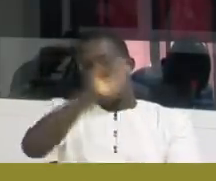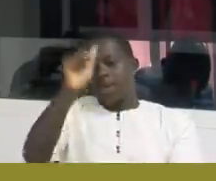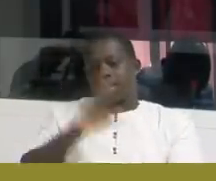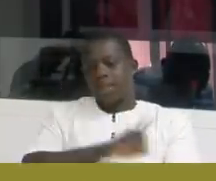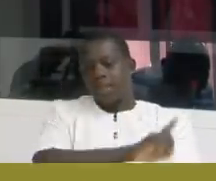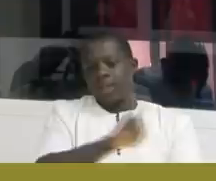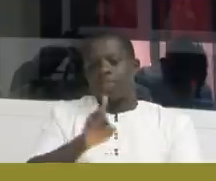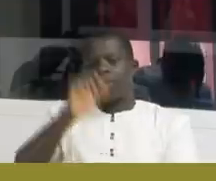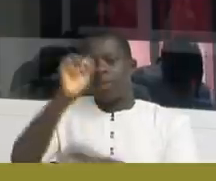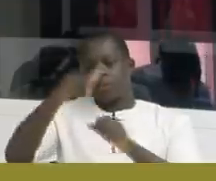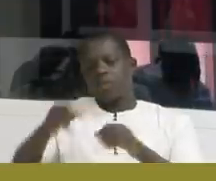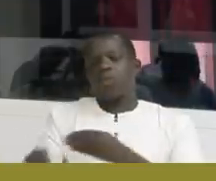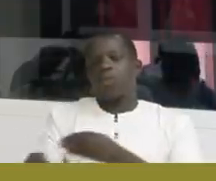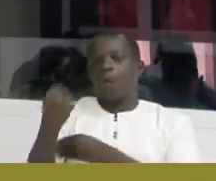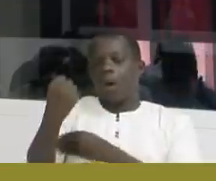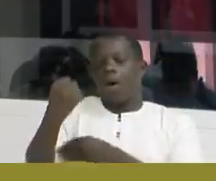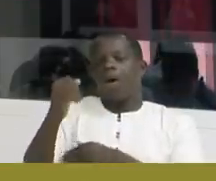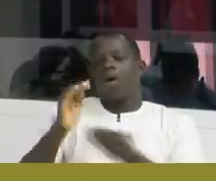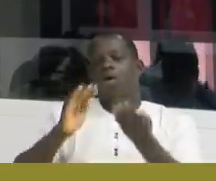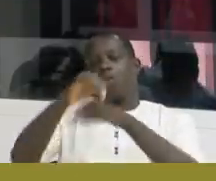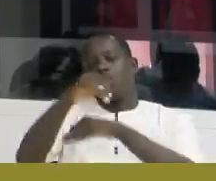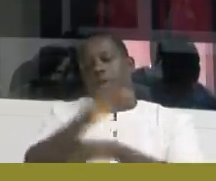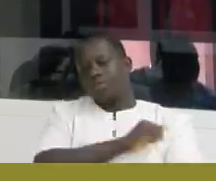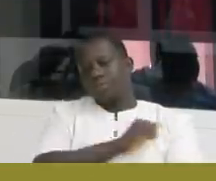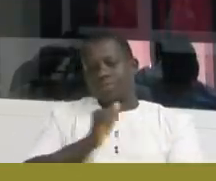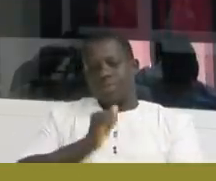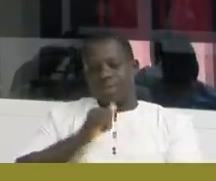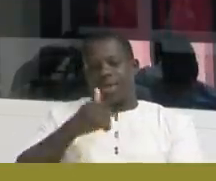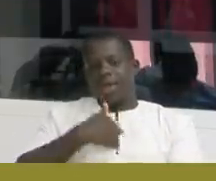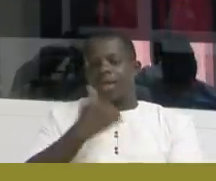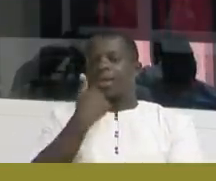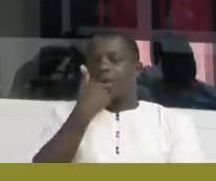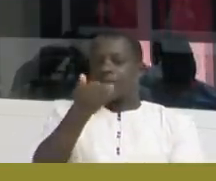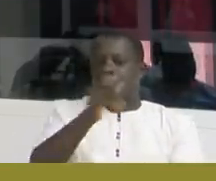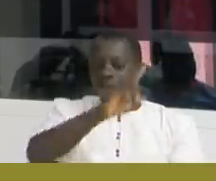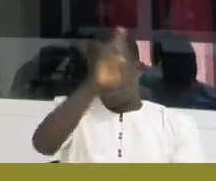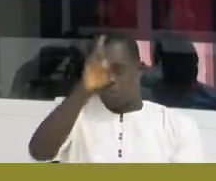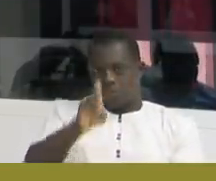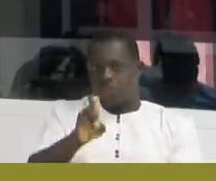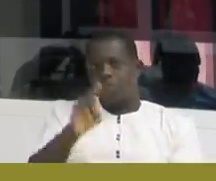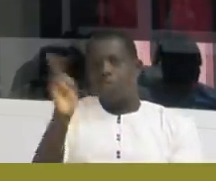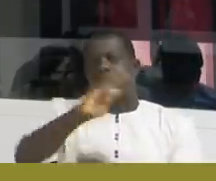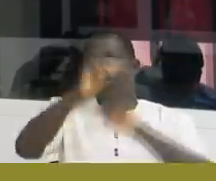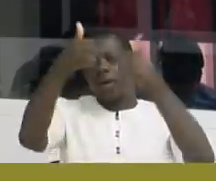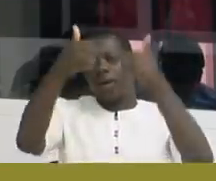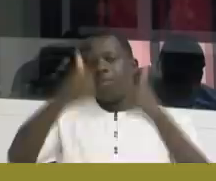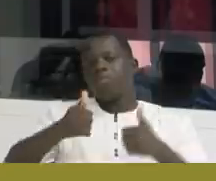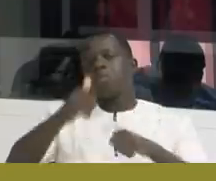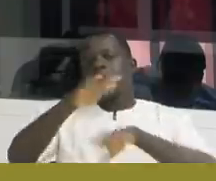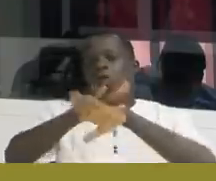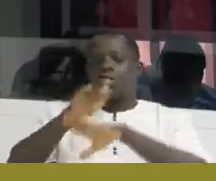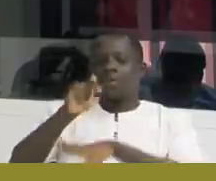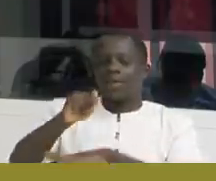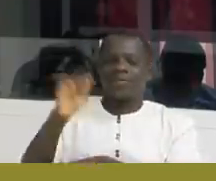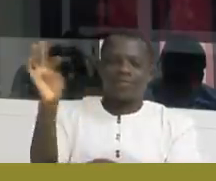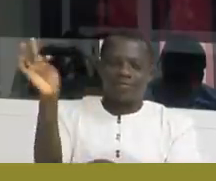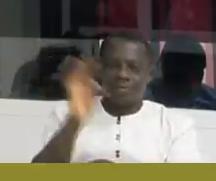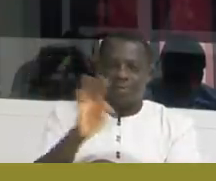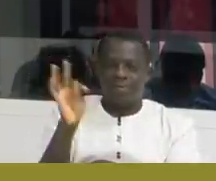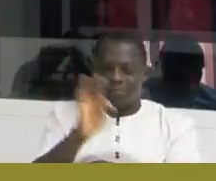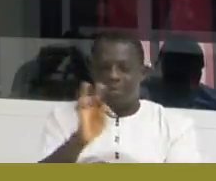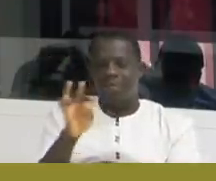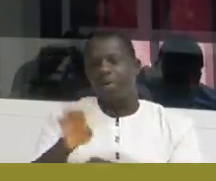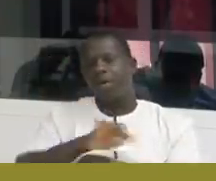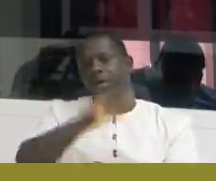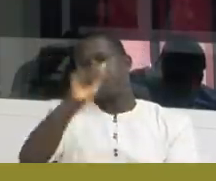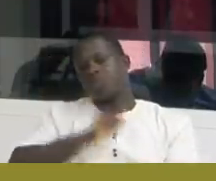would overpower us. And then I asked, and what happened on that Friday? And then